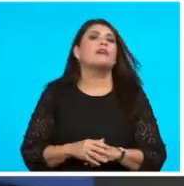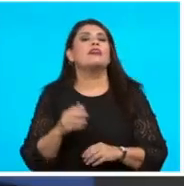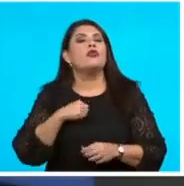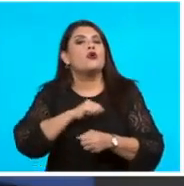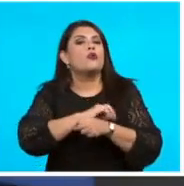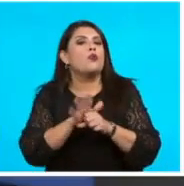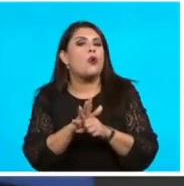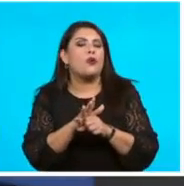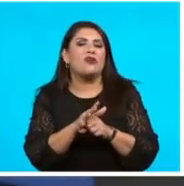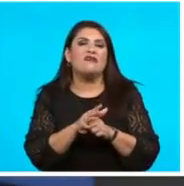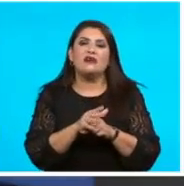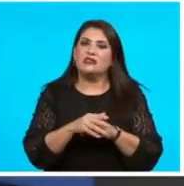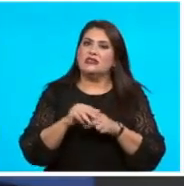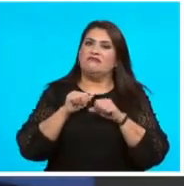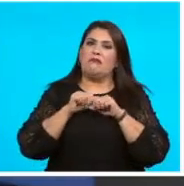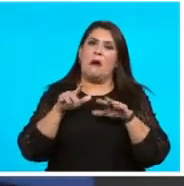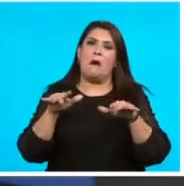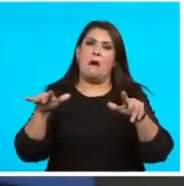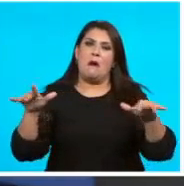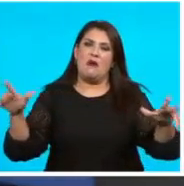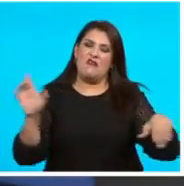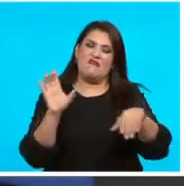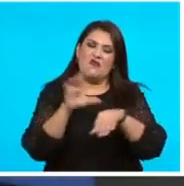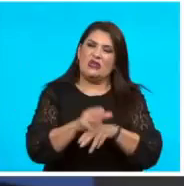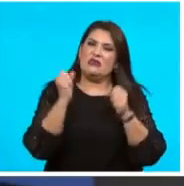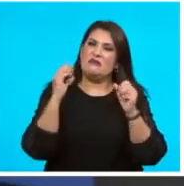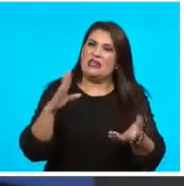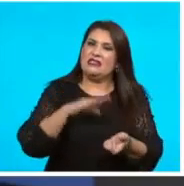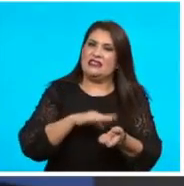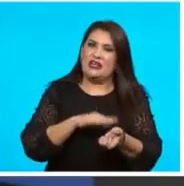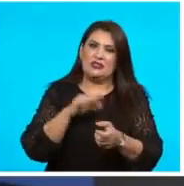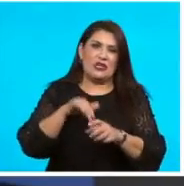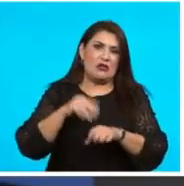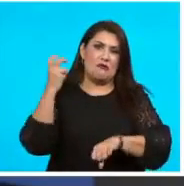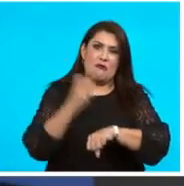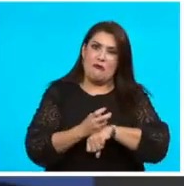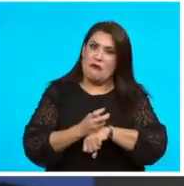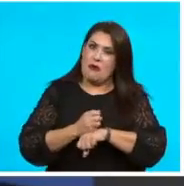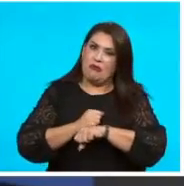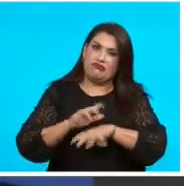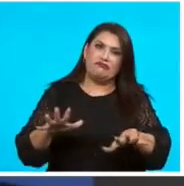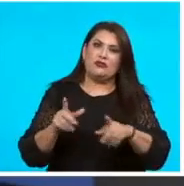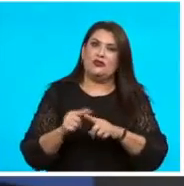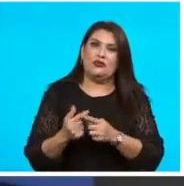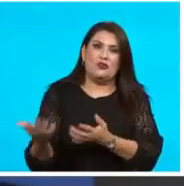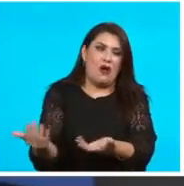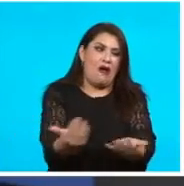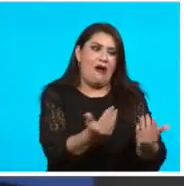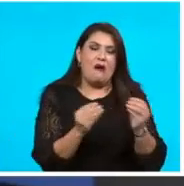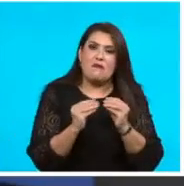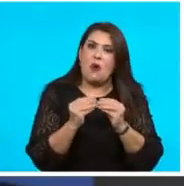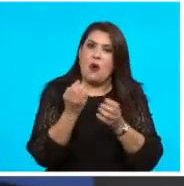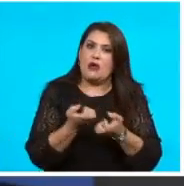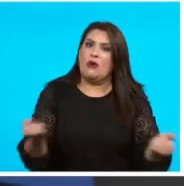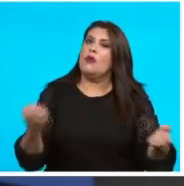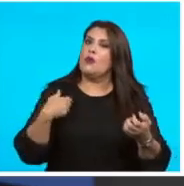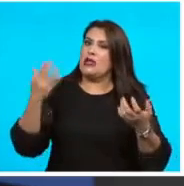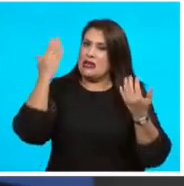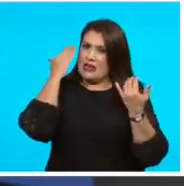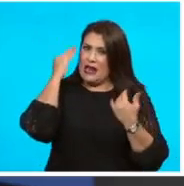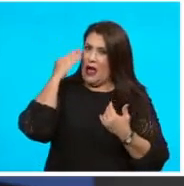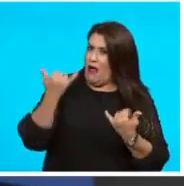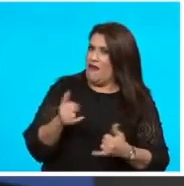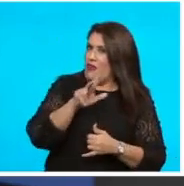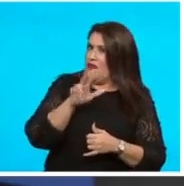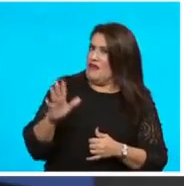The coronavirus pandemic forcing many doctors in harder hit areas to scramble for equipment. We now have 35 known infections here in the valley,